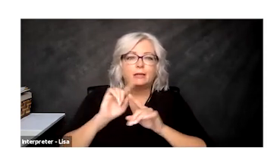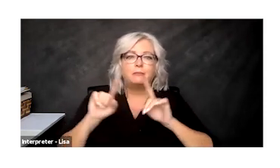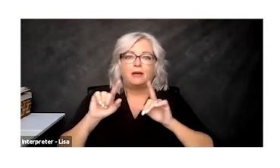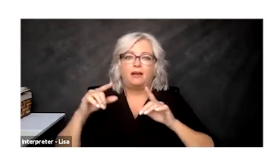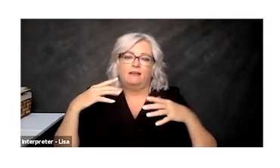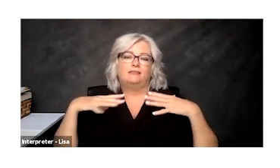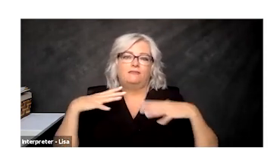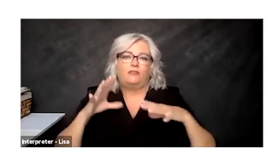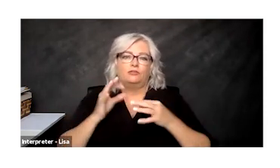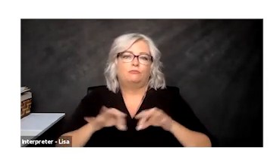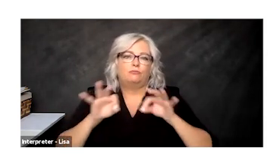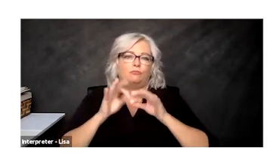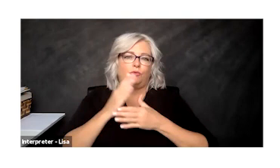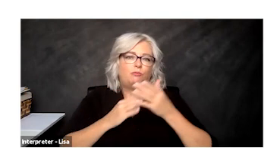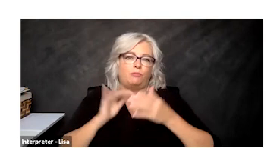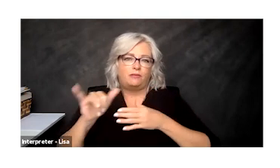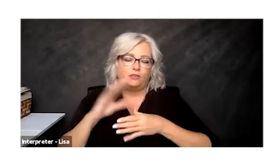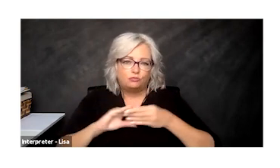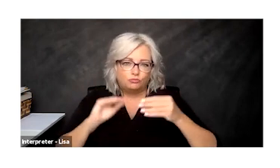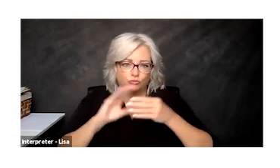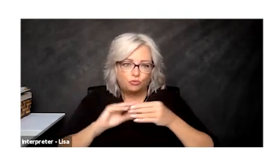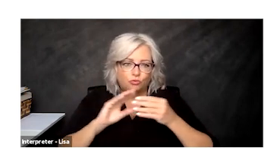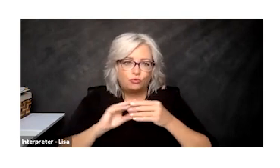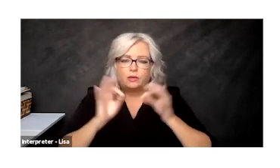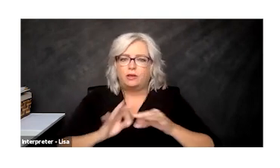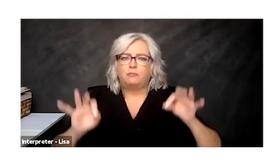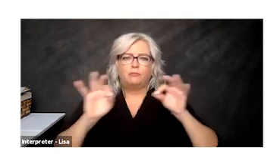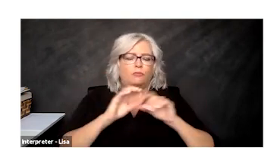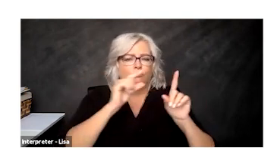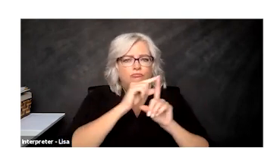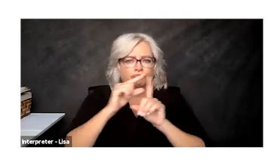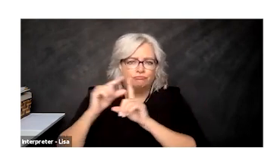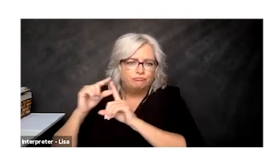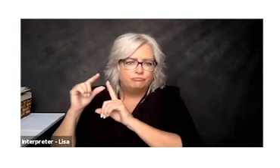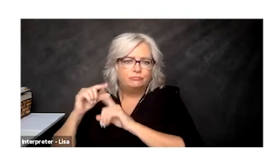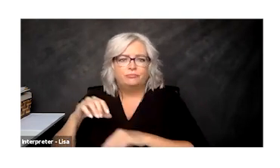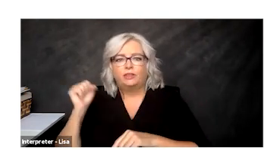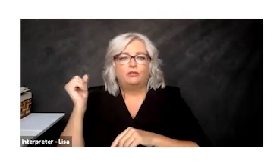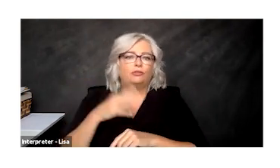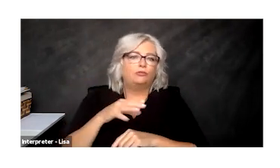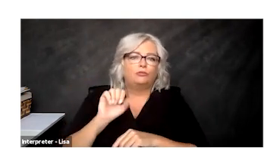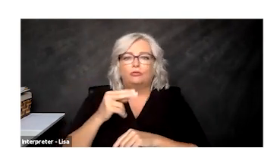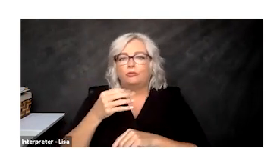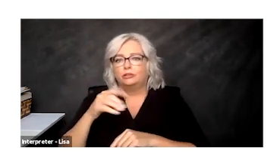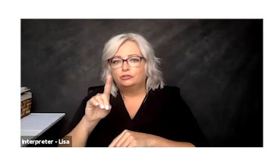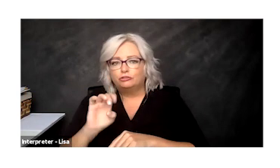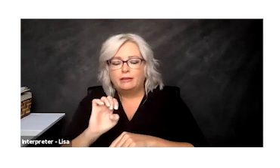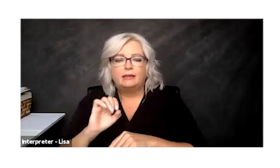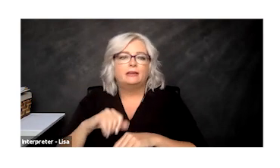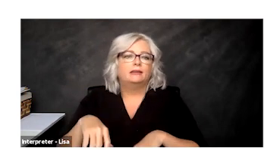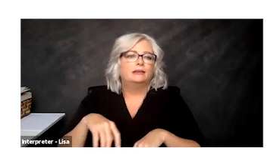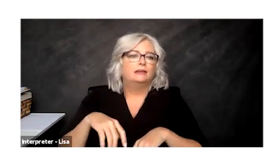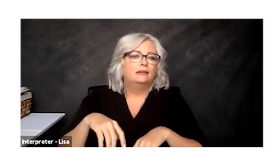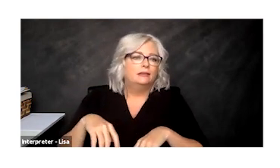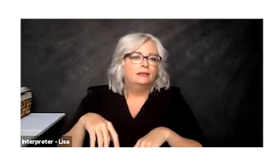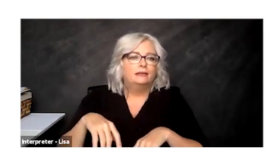story. So many important terminologies like throwing shade or reading or